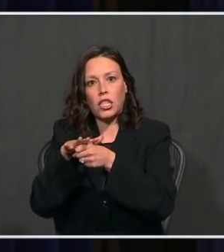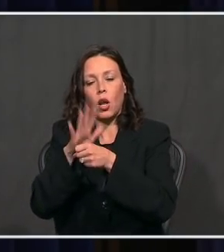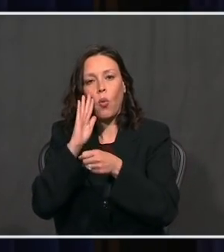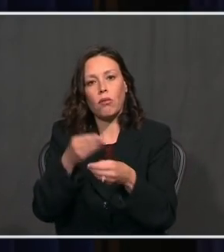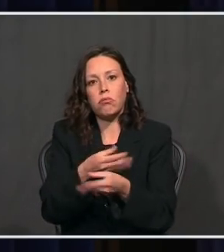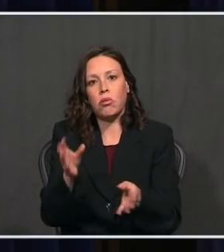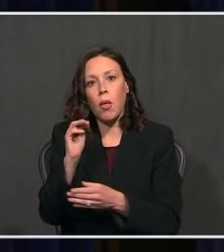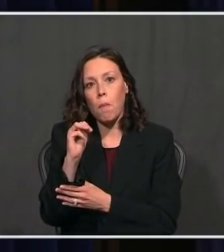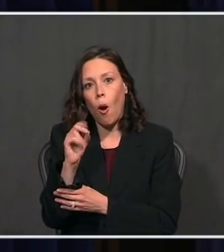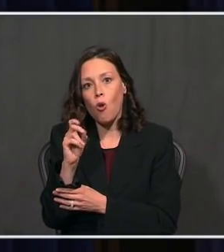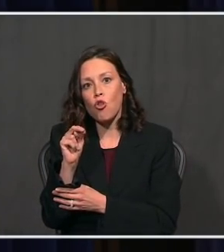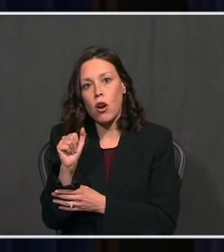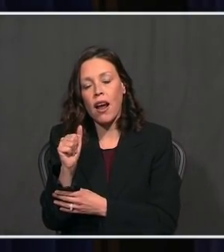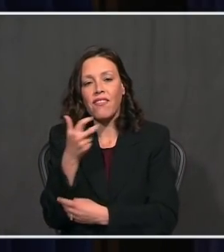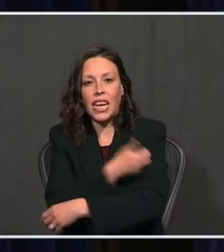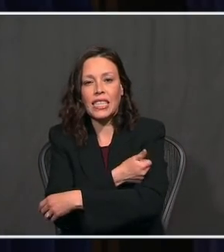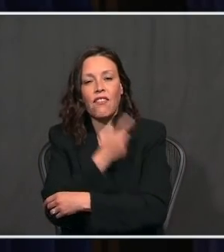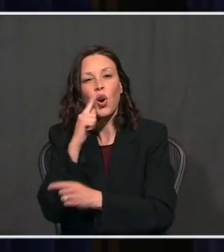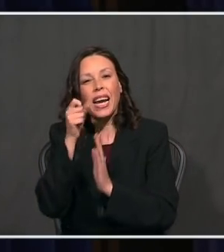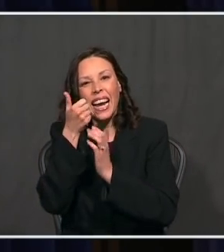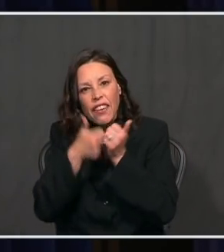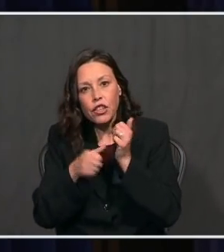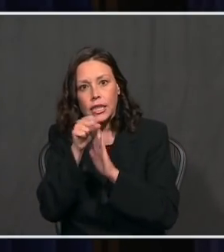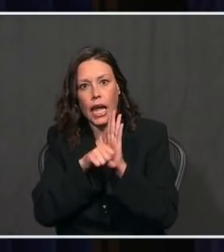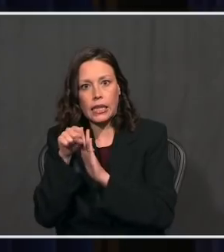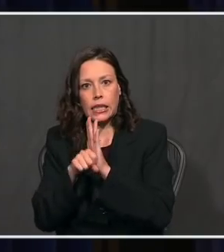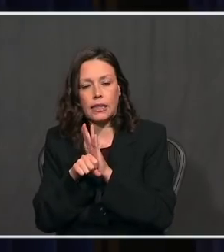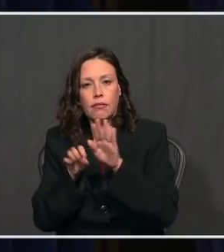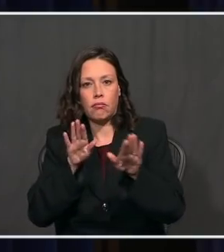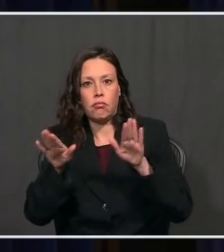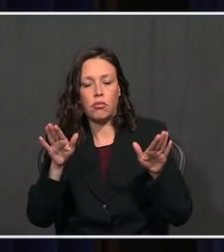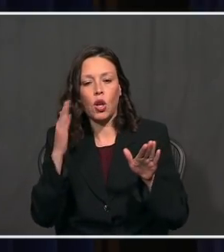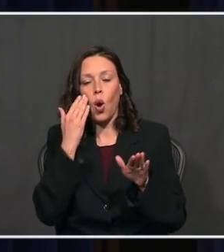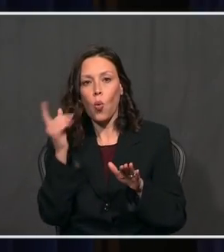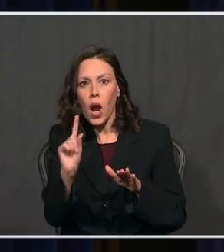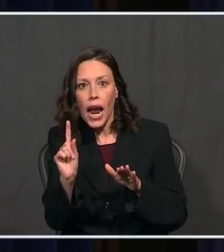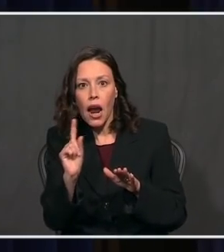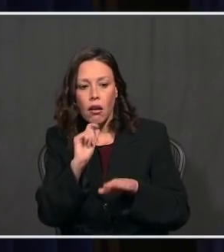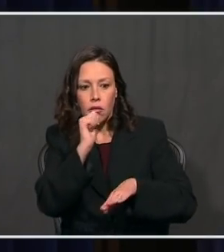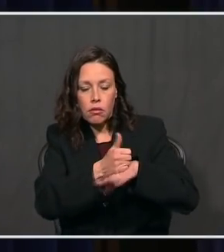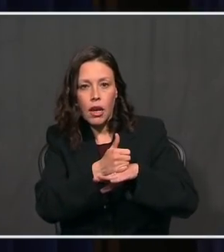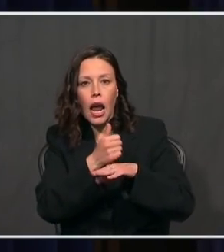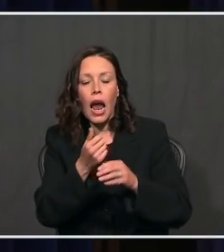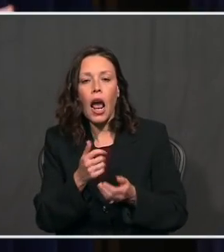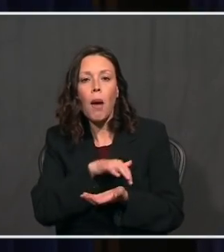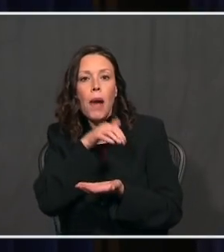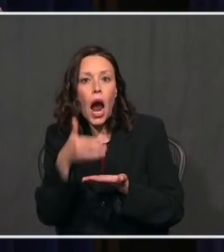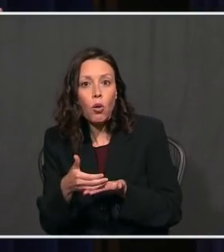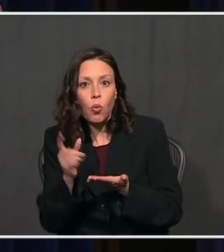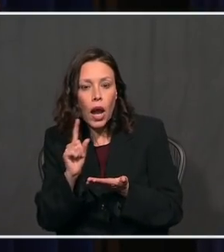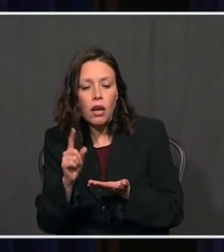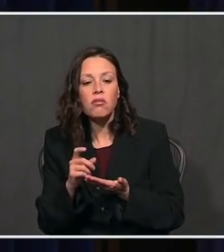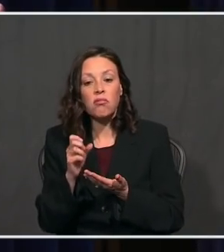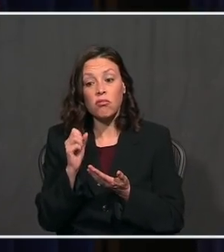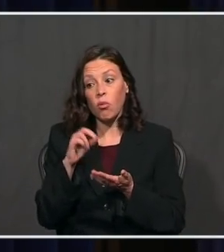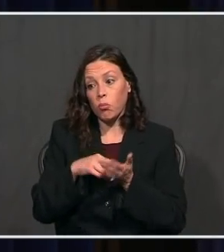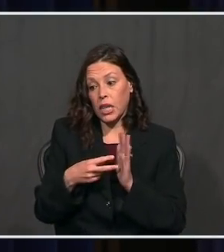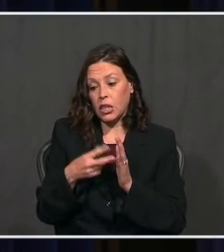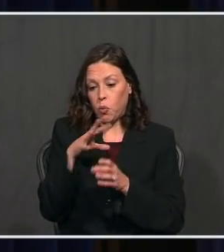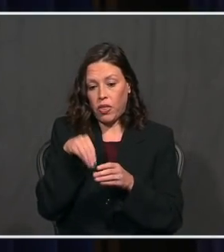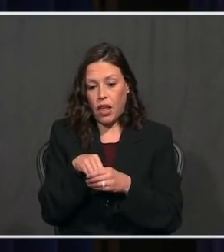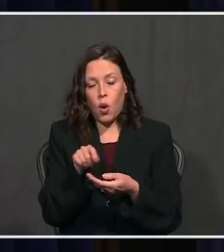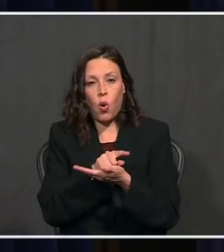vaccine allocation from the states. We'll know where they want it, and we'll know how much they want it. So within a